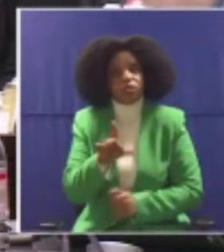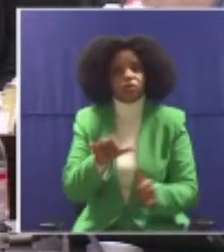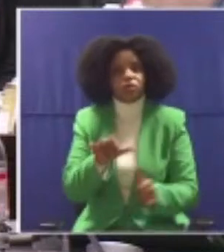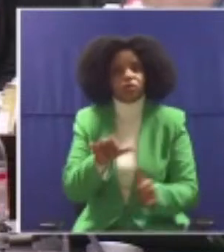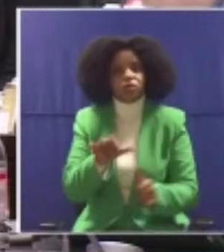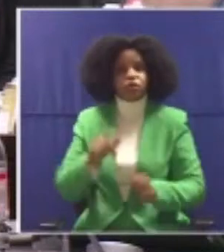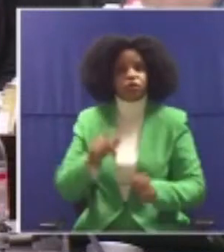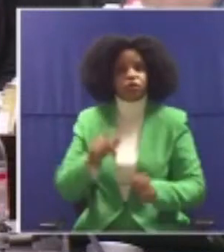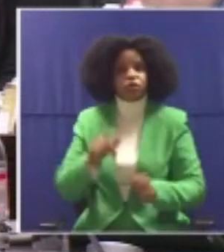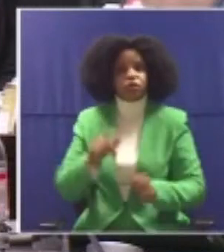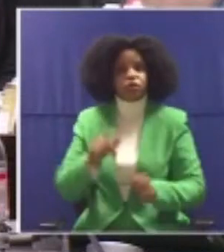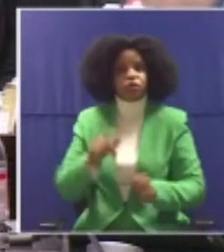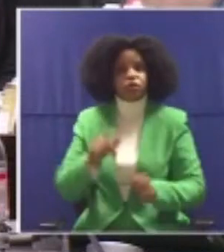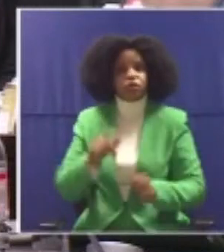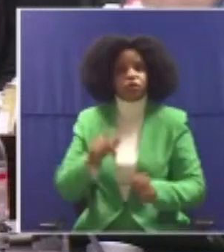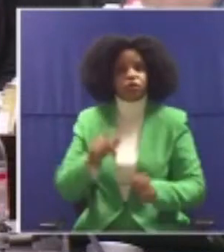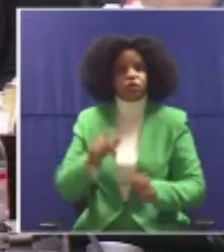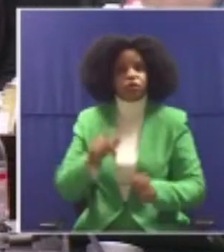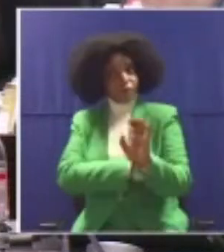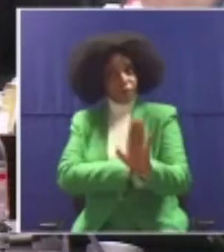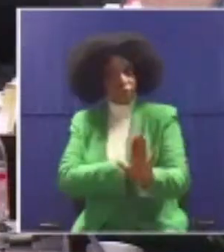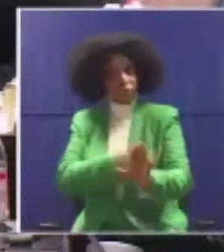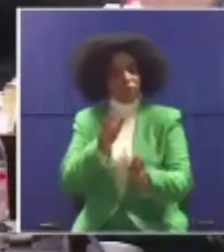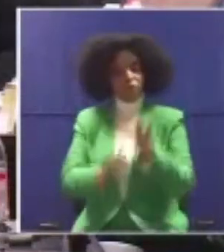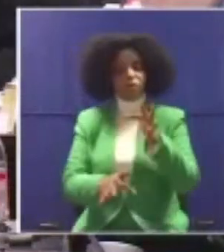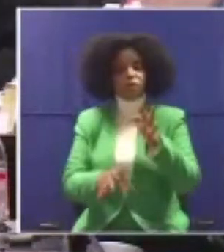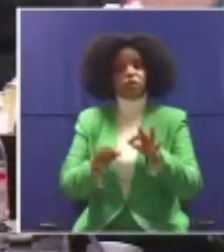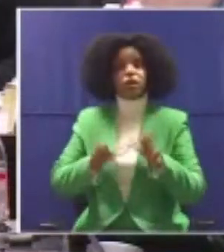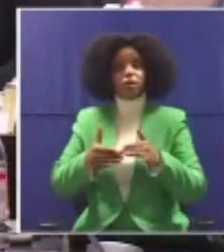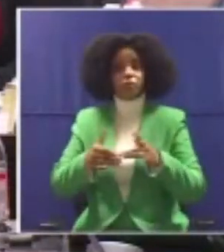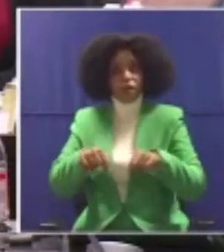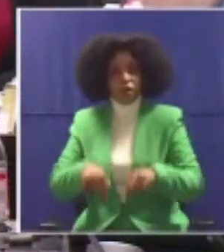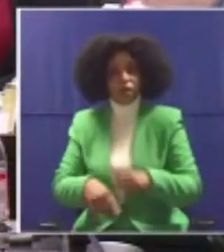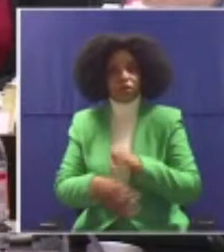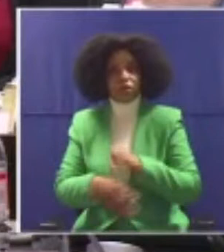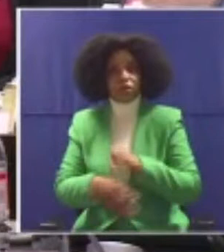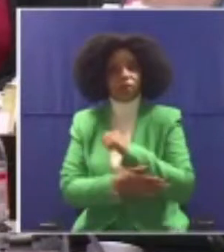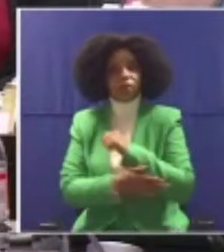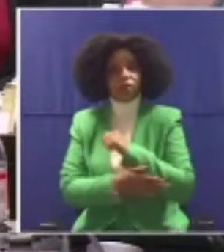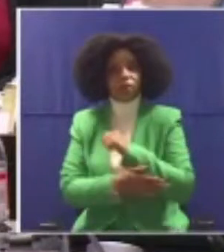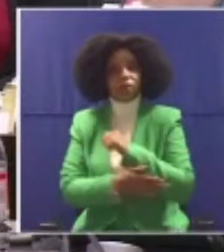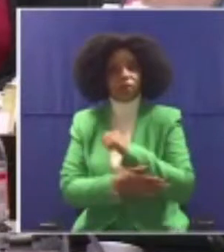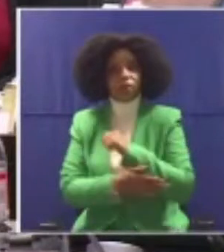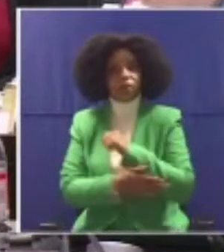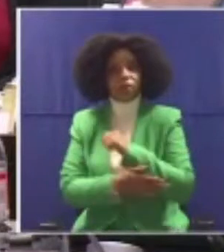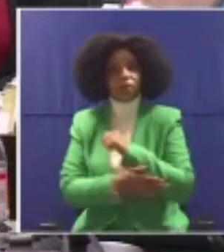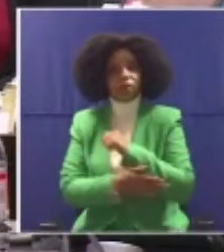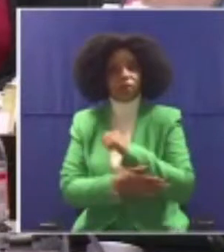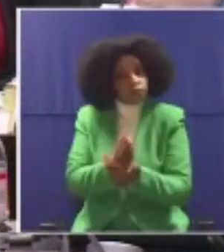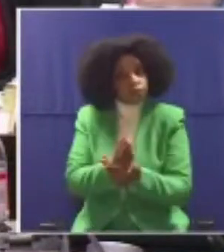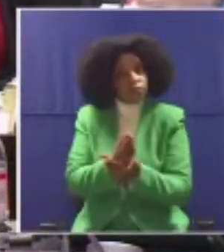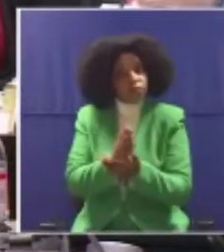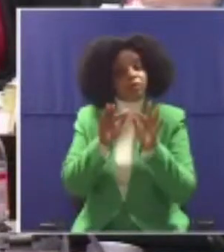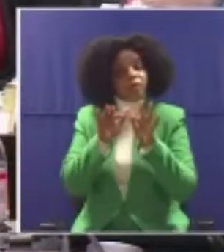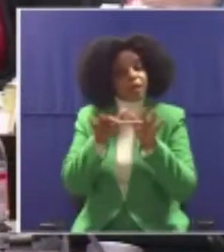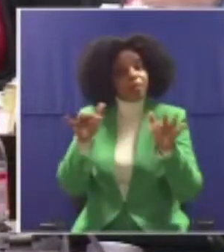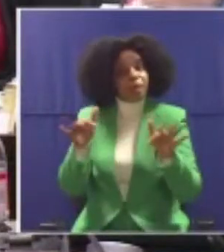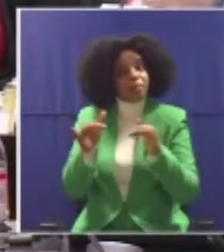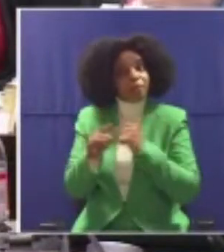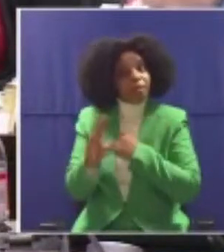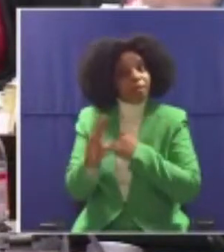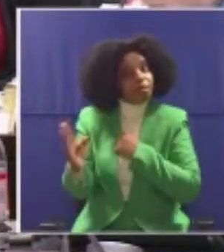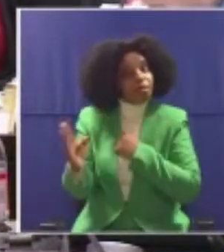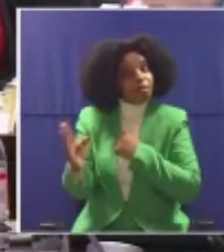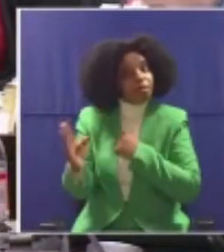Deputy President of your party and the country, assure the South Africans out there that we will have enough political maturity